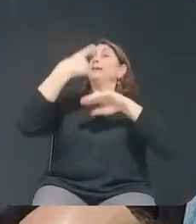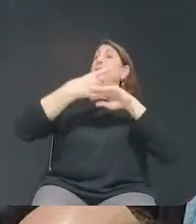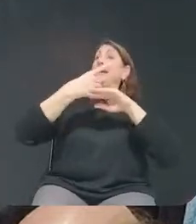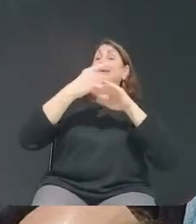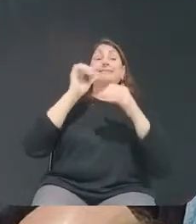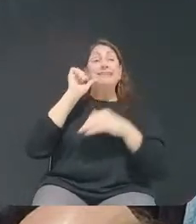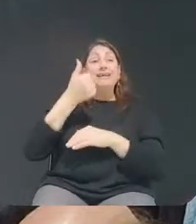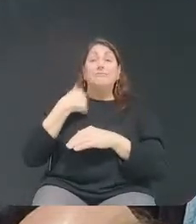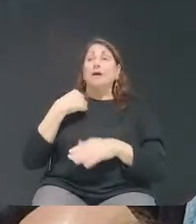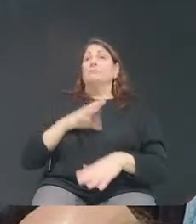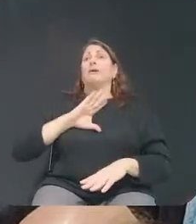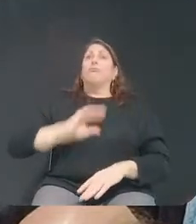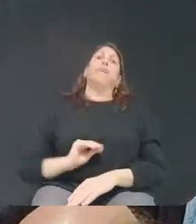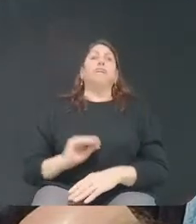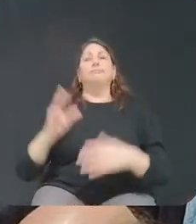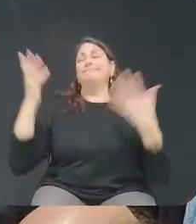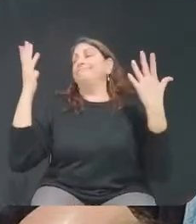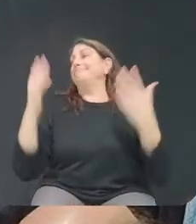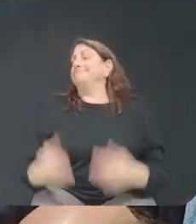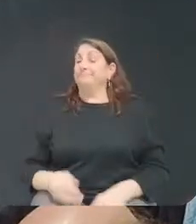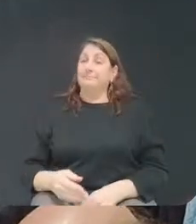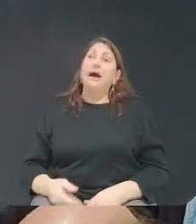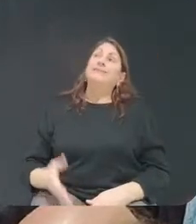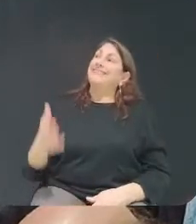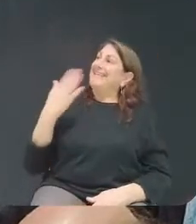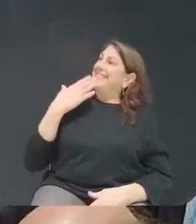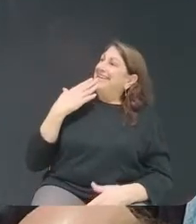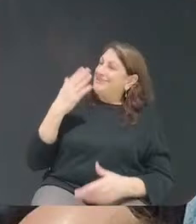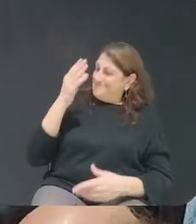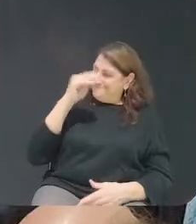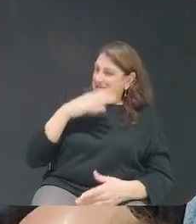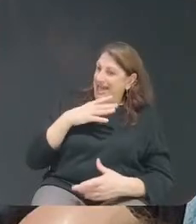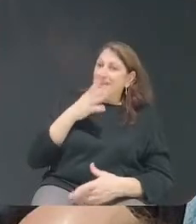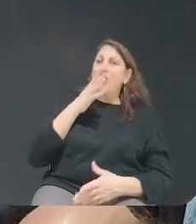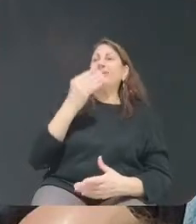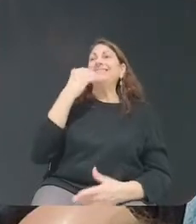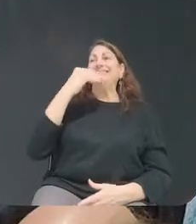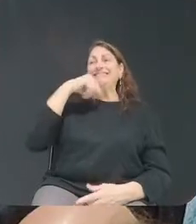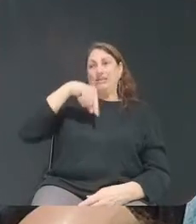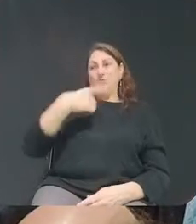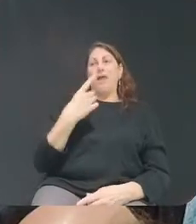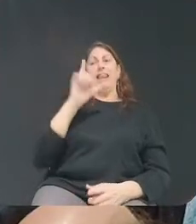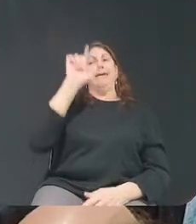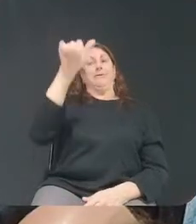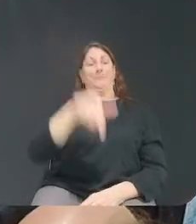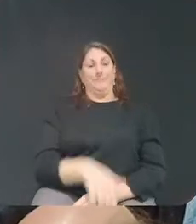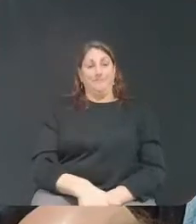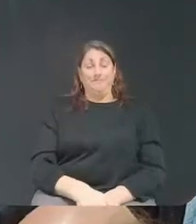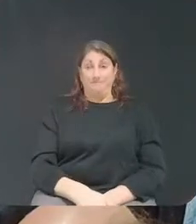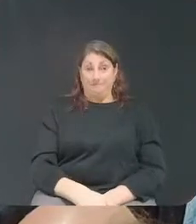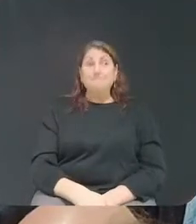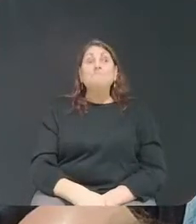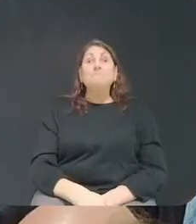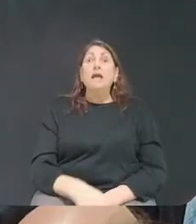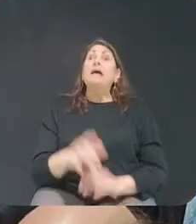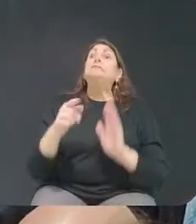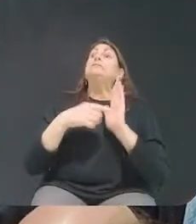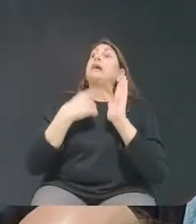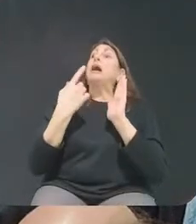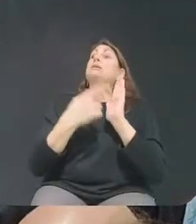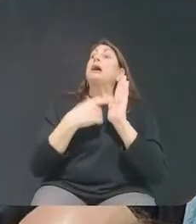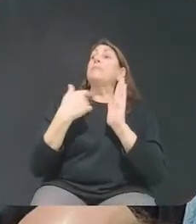Oh. Thank you. Thanks a lot, man. Yeah, I'll eat this later. I said, there's times that I've